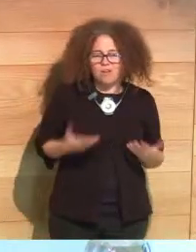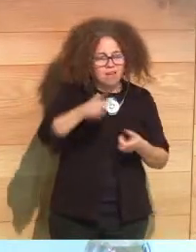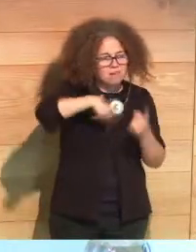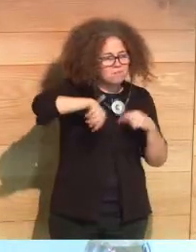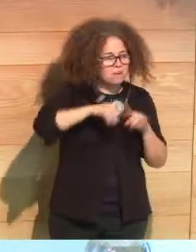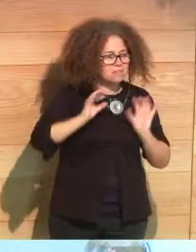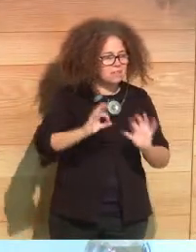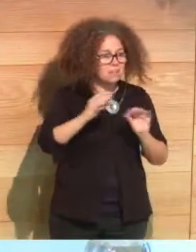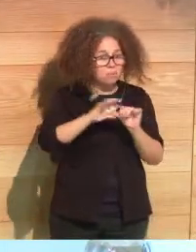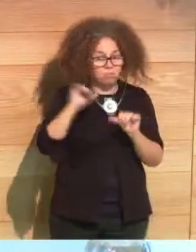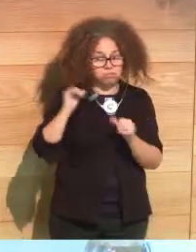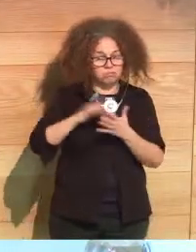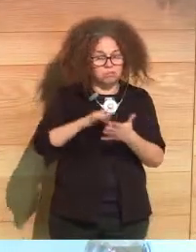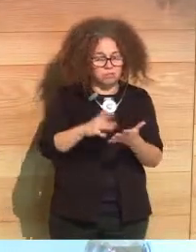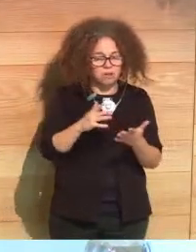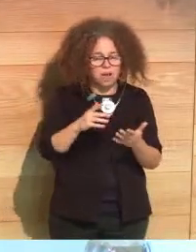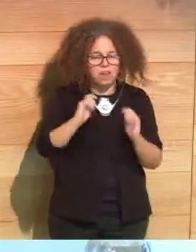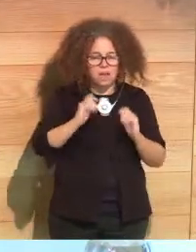months.